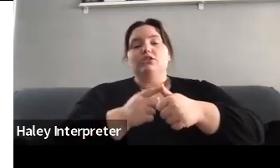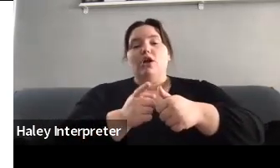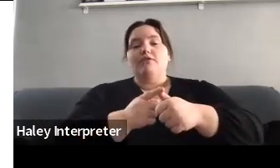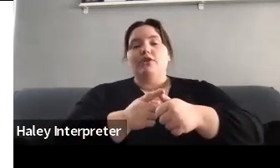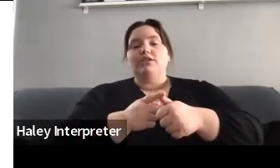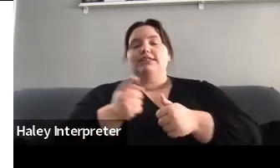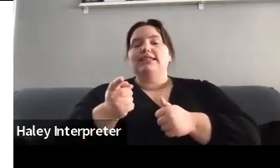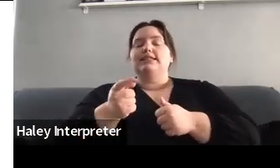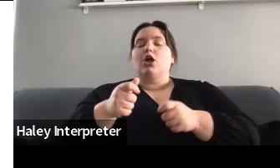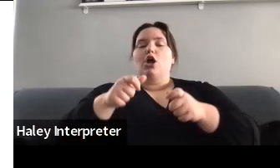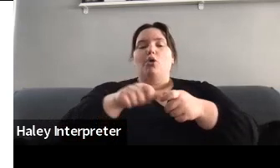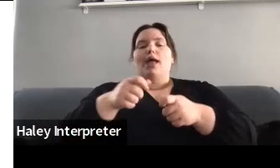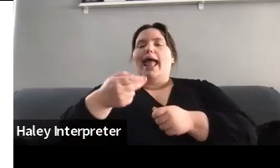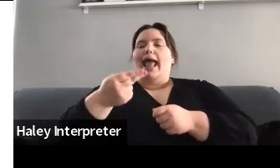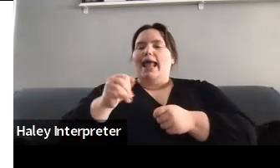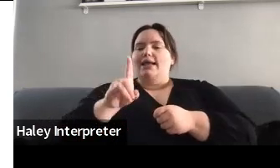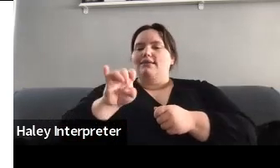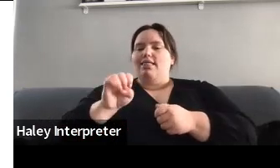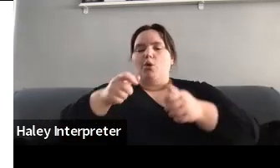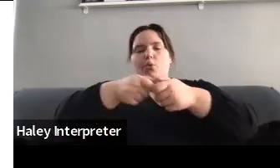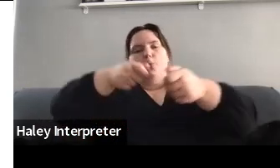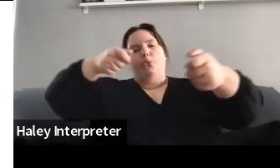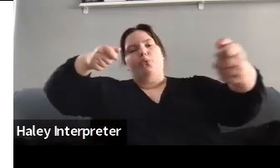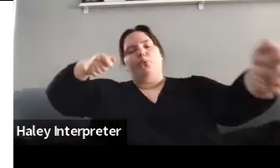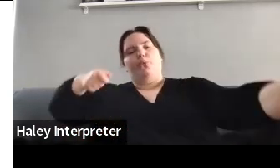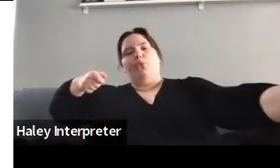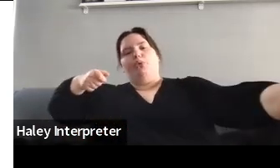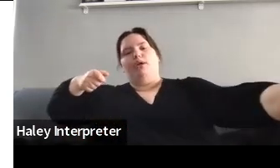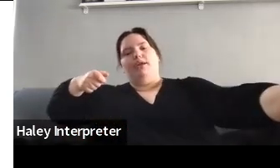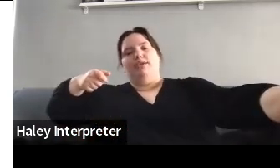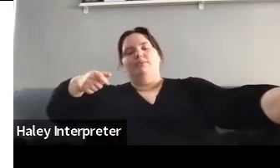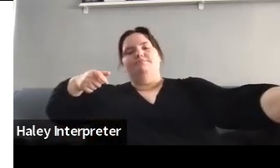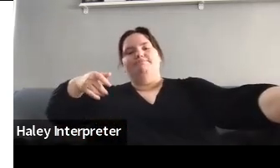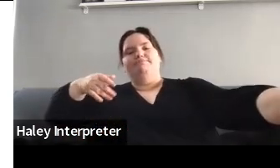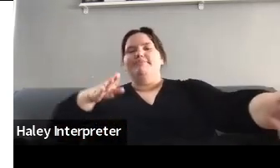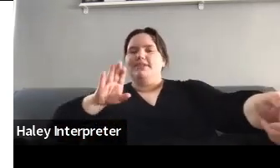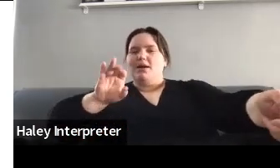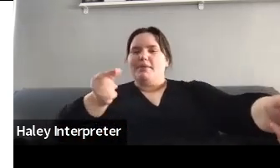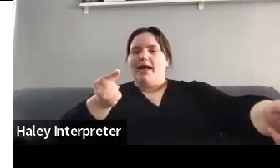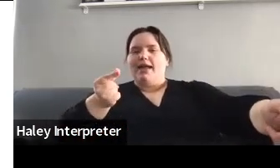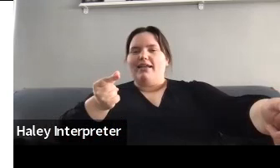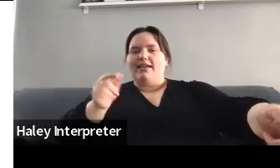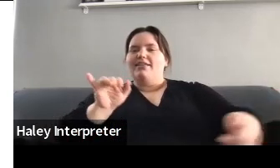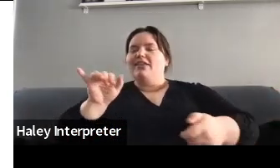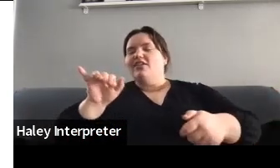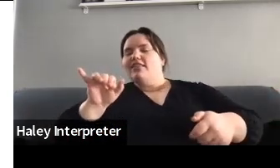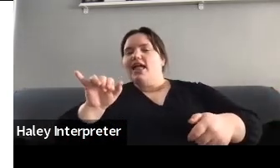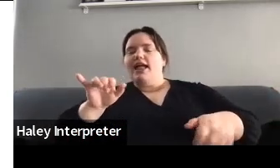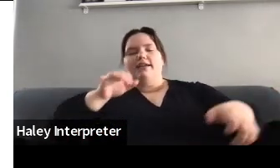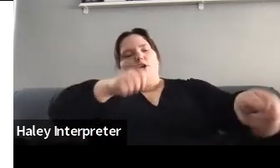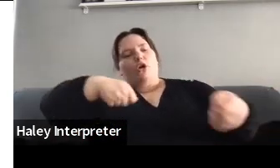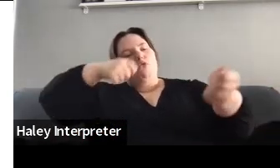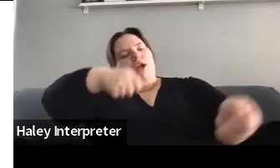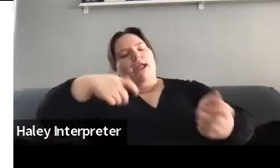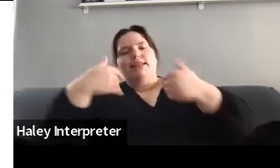bin. Those typically are just kind of like a garden rake that has a long